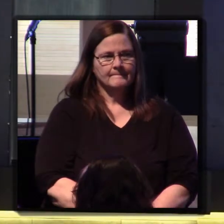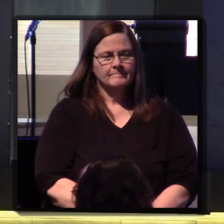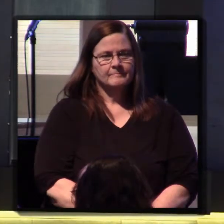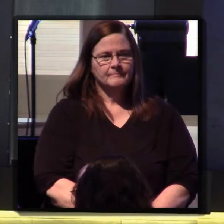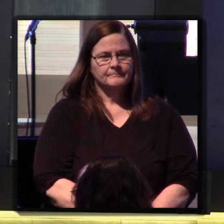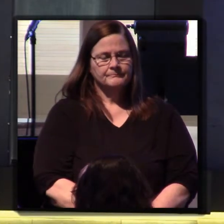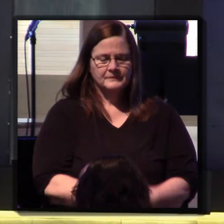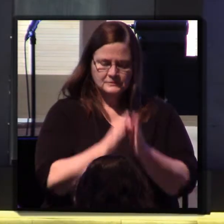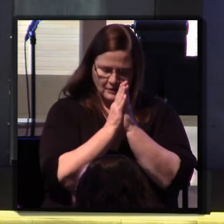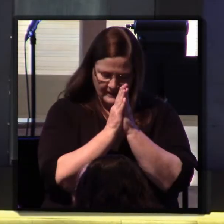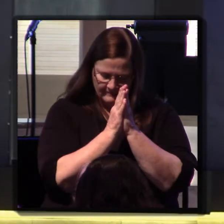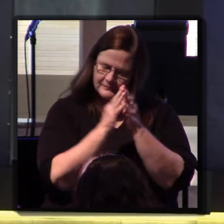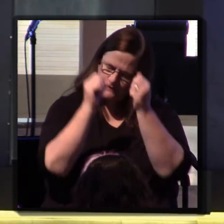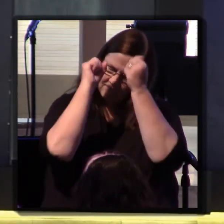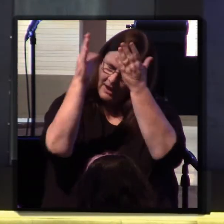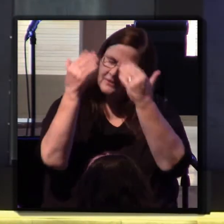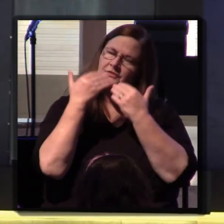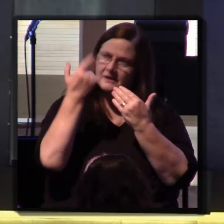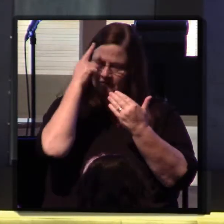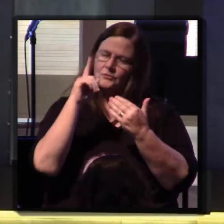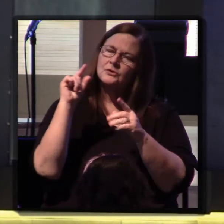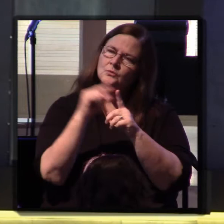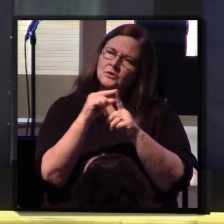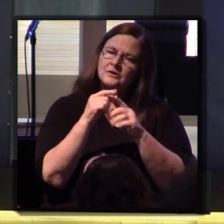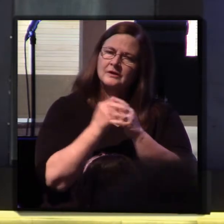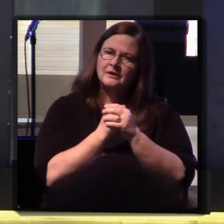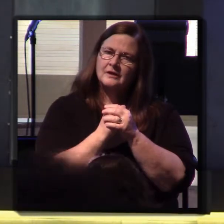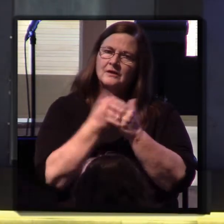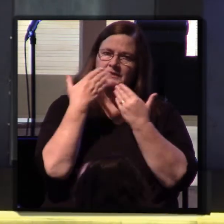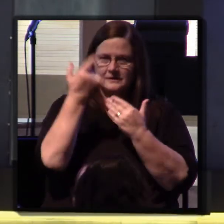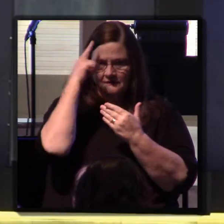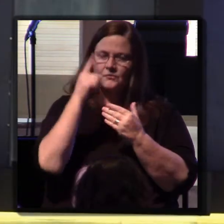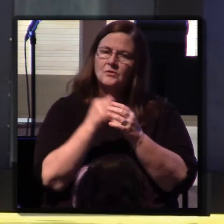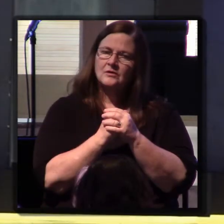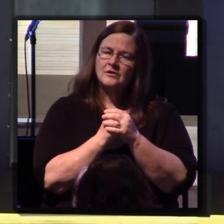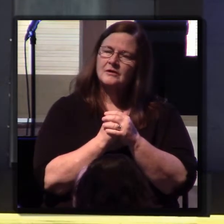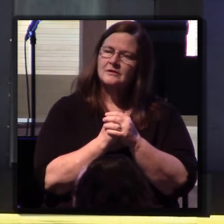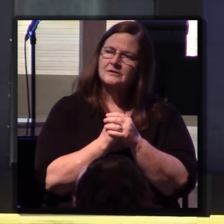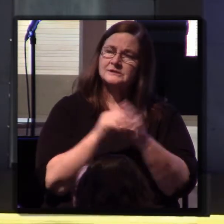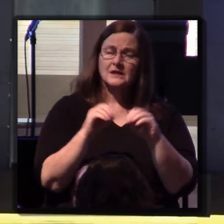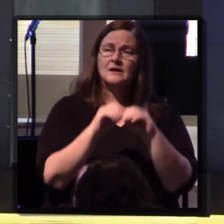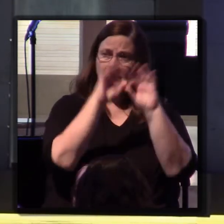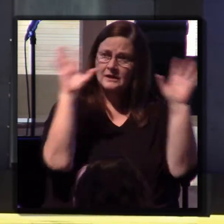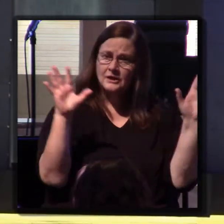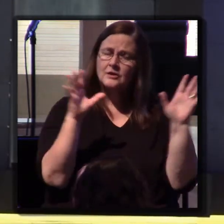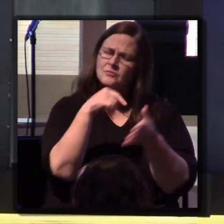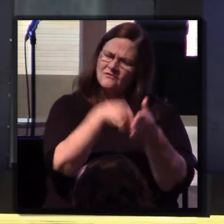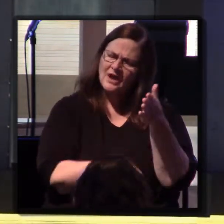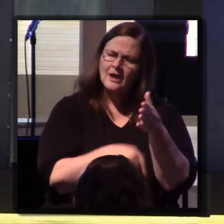save people from their sin. Let's pray. Father, we thank you for your word, and we thank you